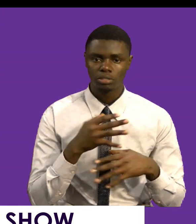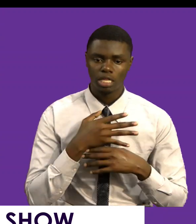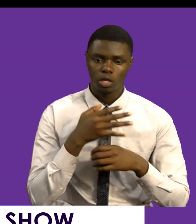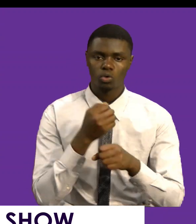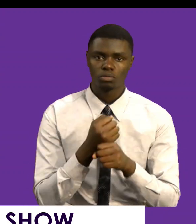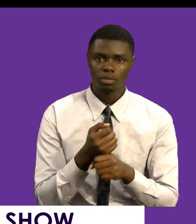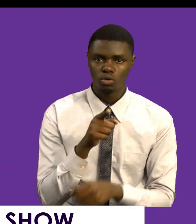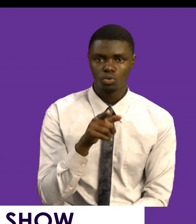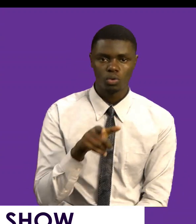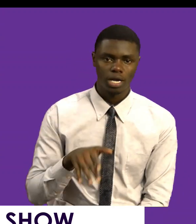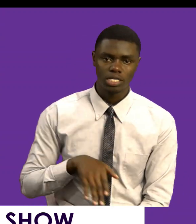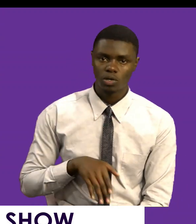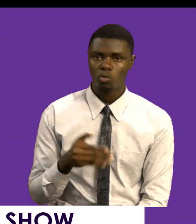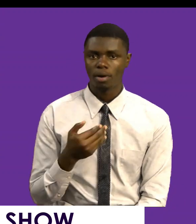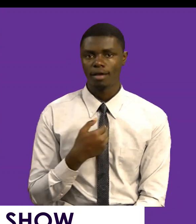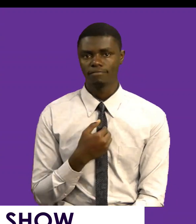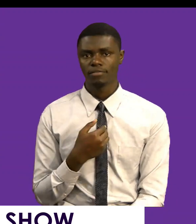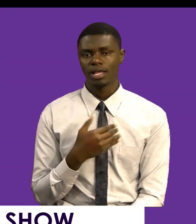as a woman?